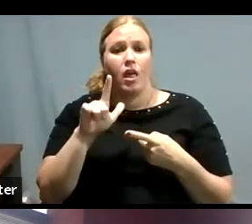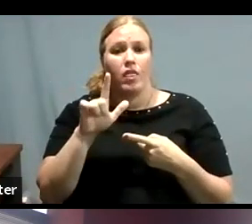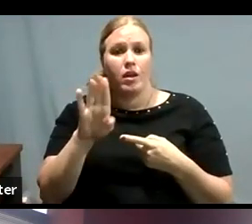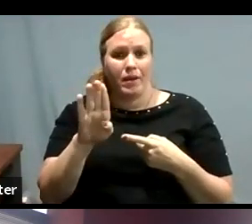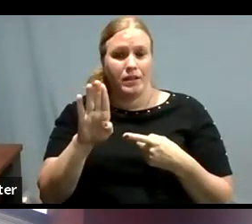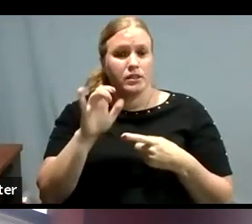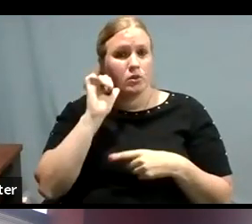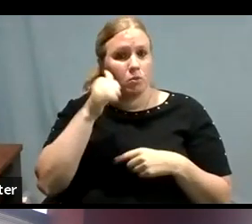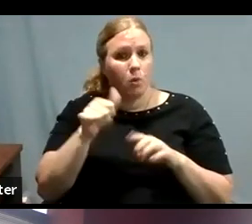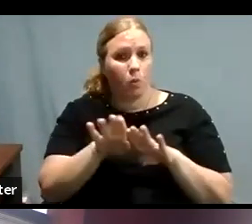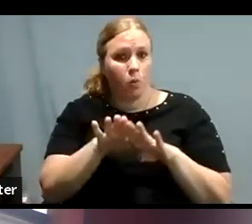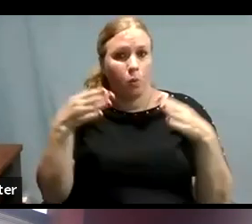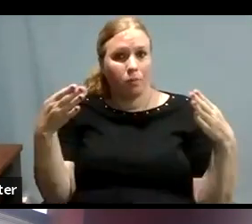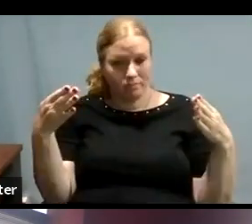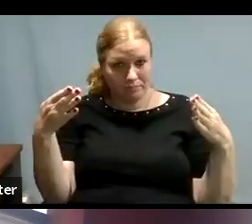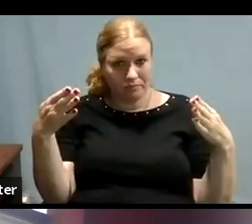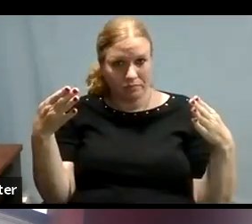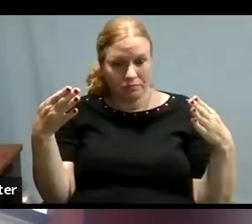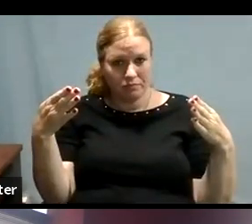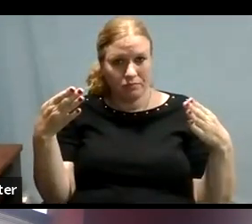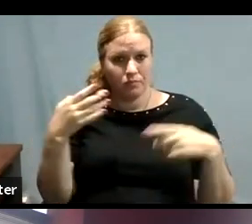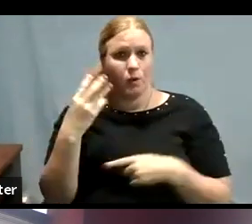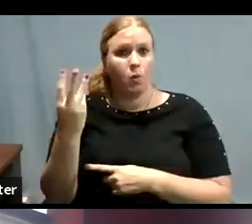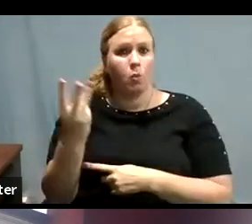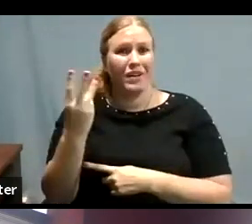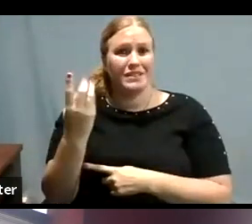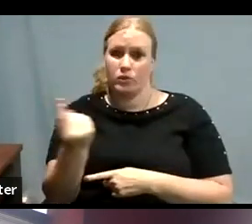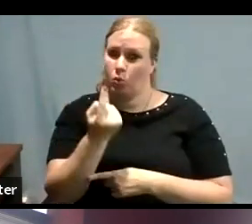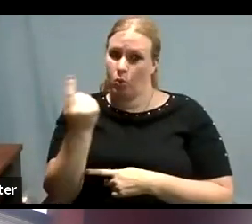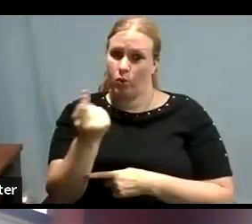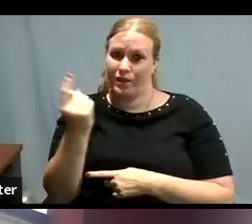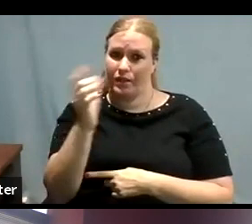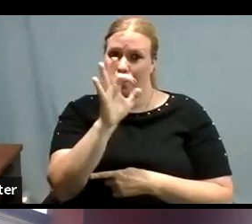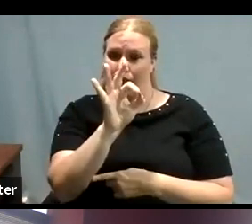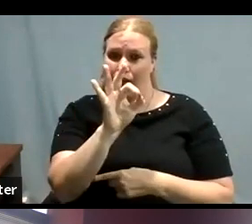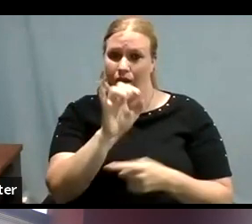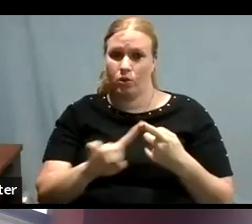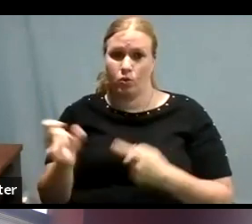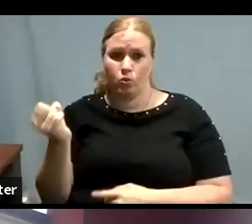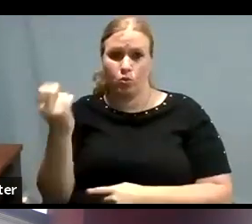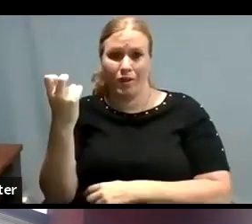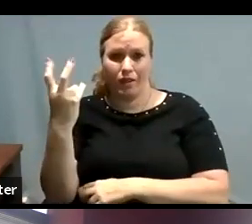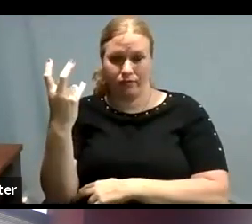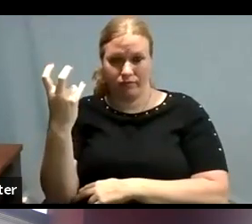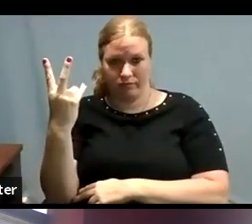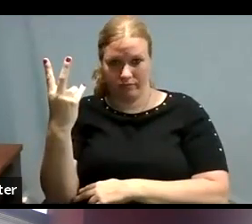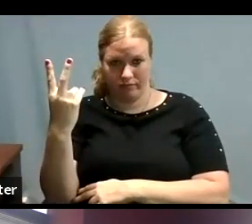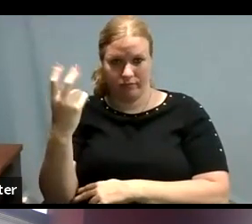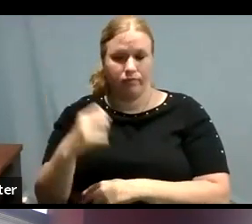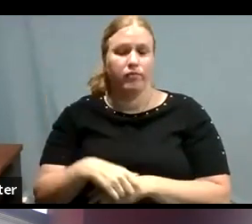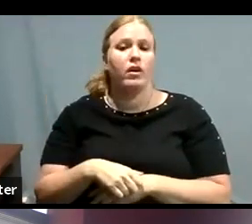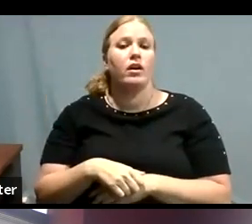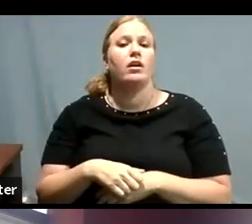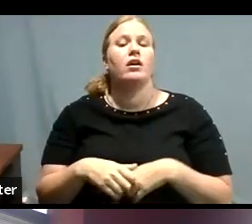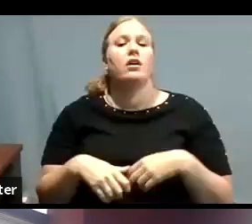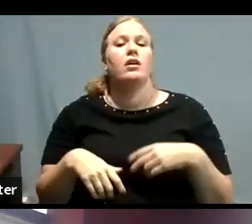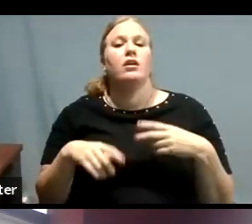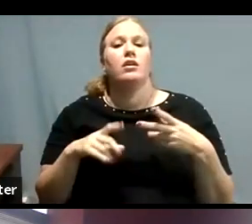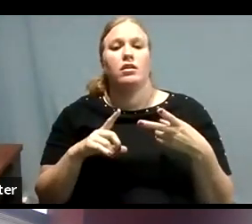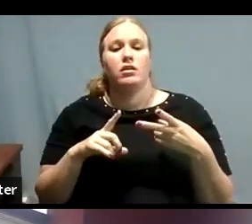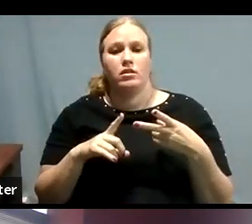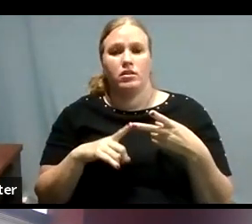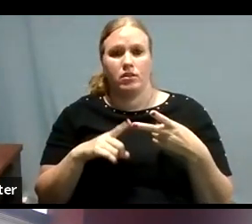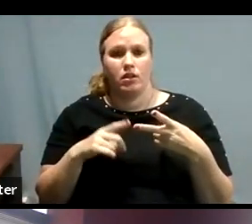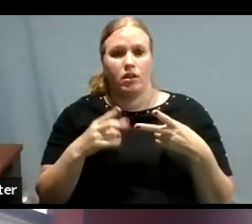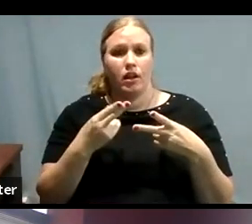tomorrow and will be open on Wednesdays only from 9 a.m. to 12 noon. And the